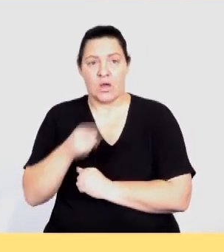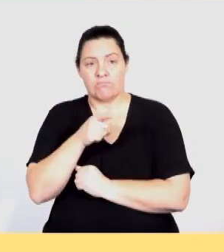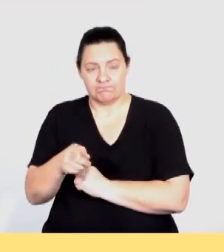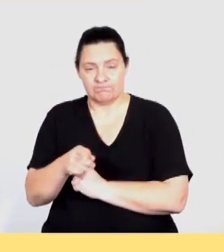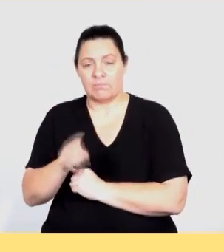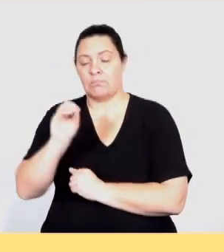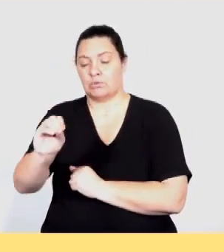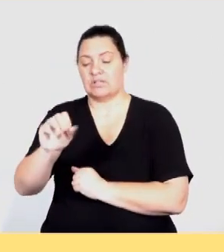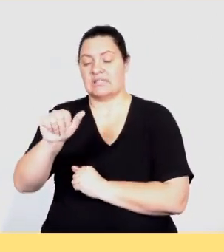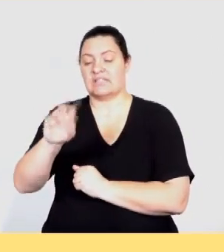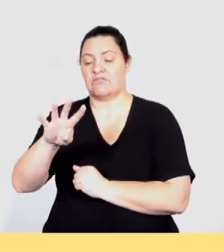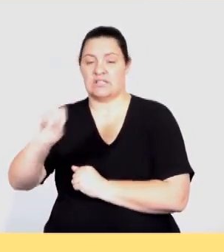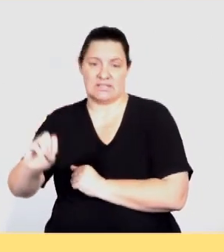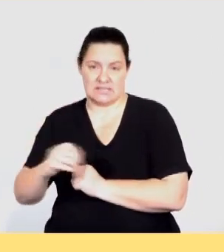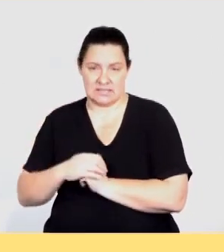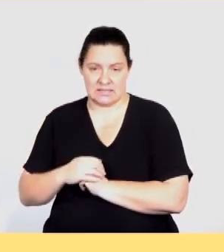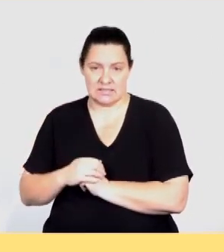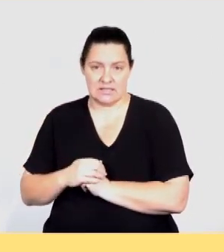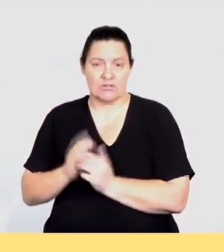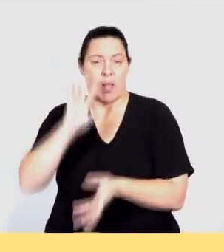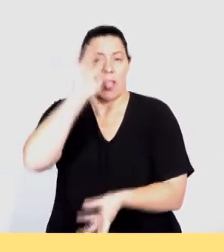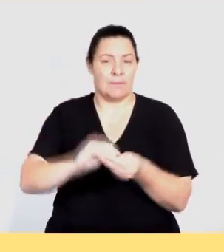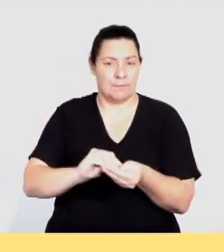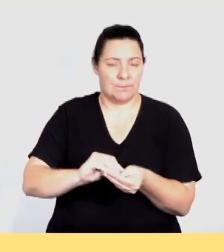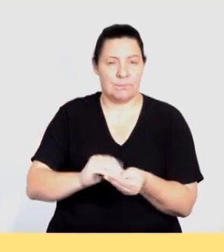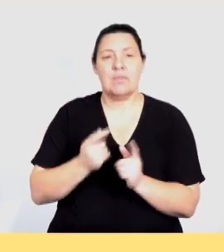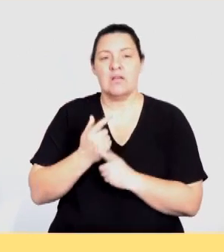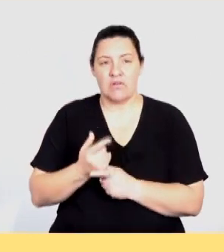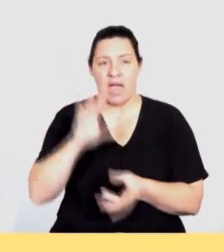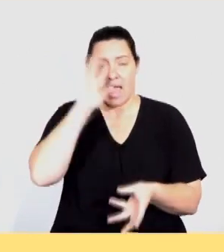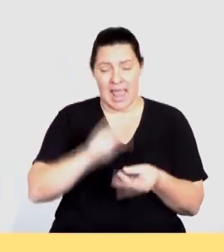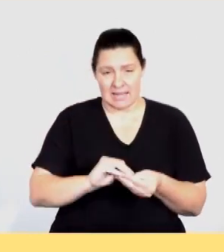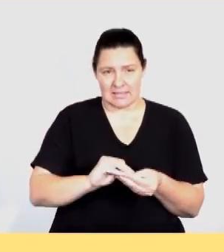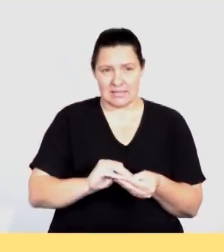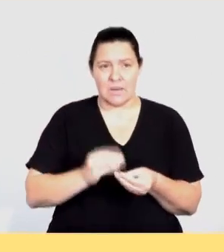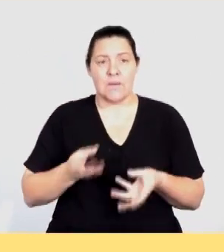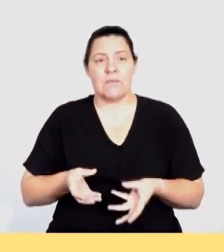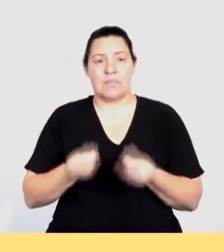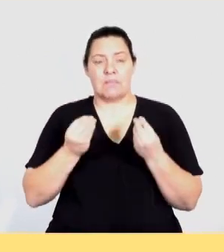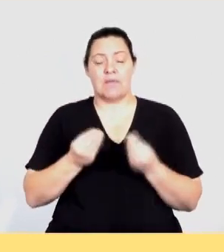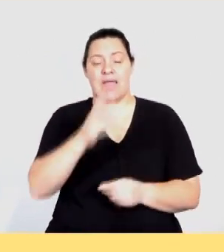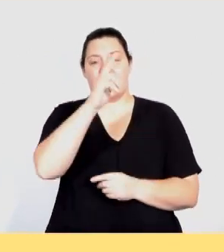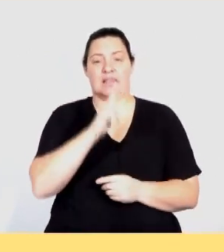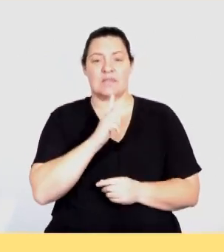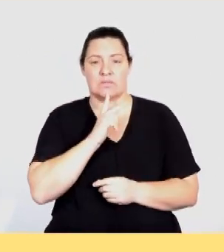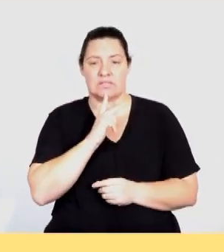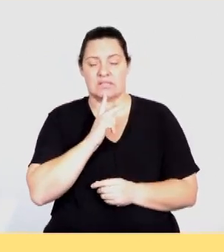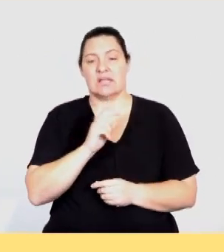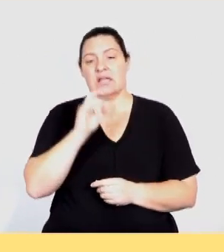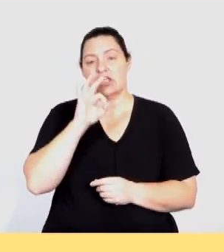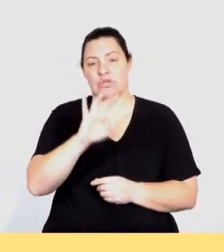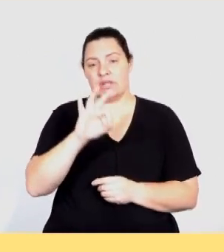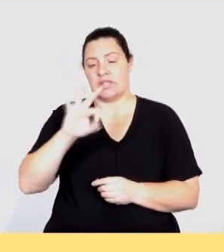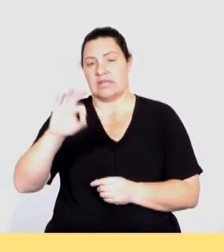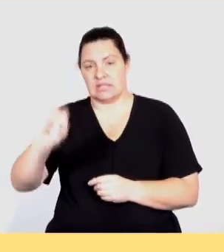640. So I'll come here, then I'll get my 640. Let's quickly add it up. So if we add that up, we're going to get